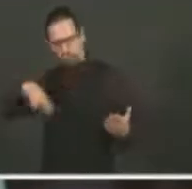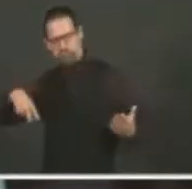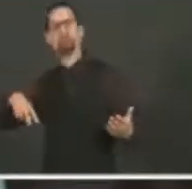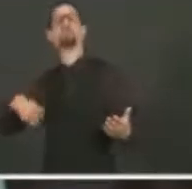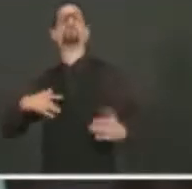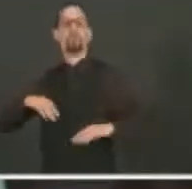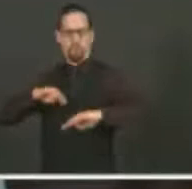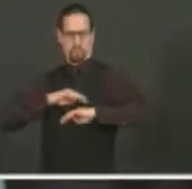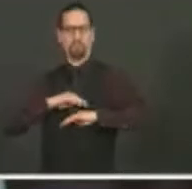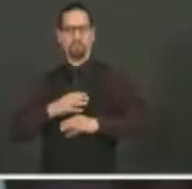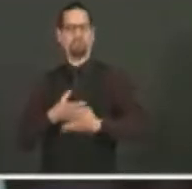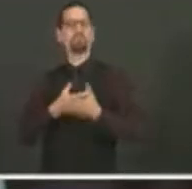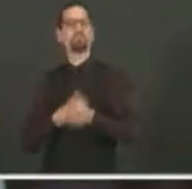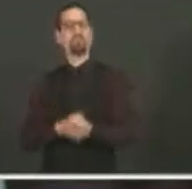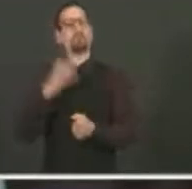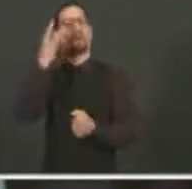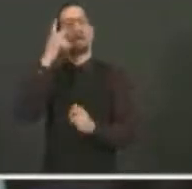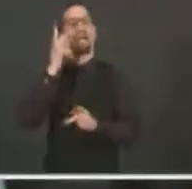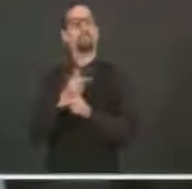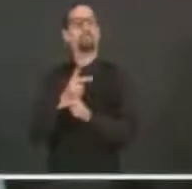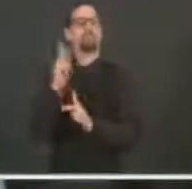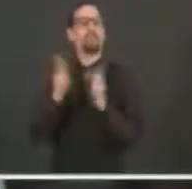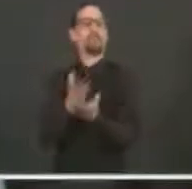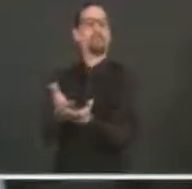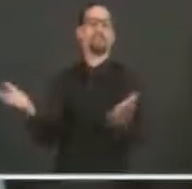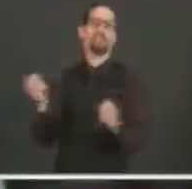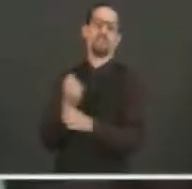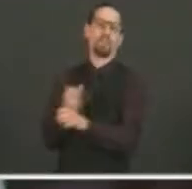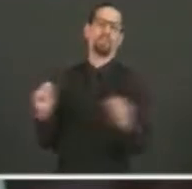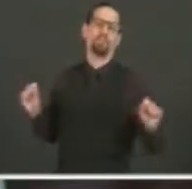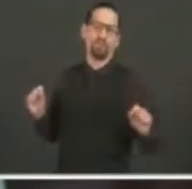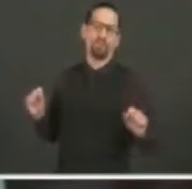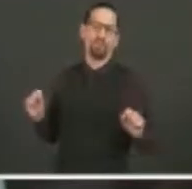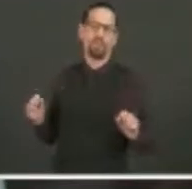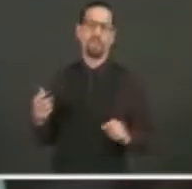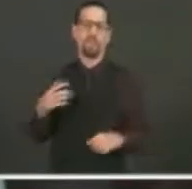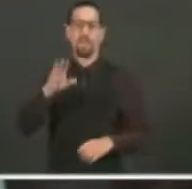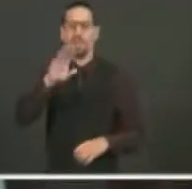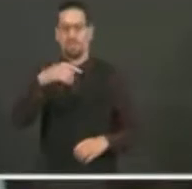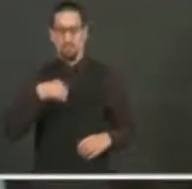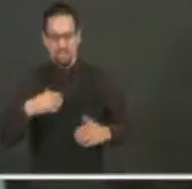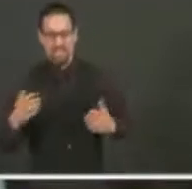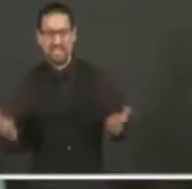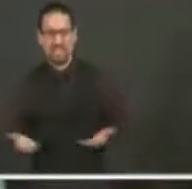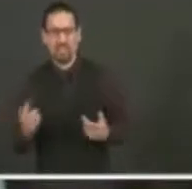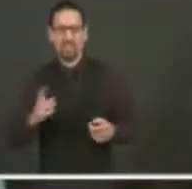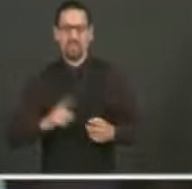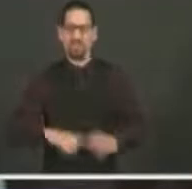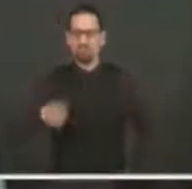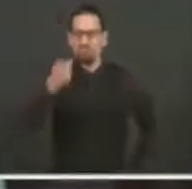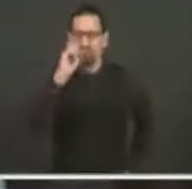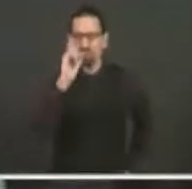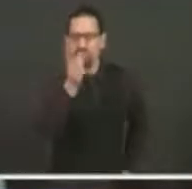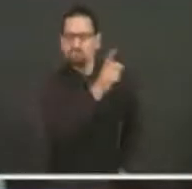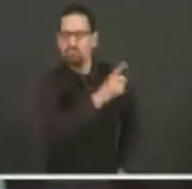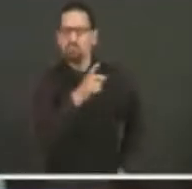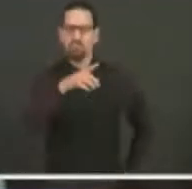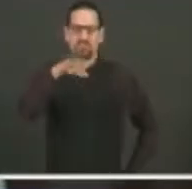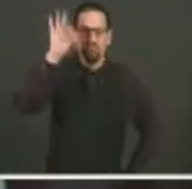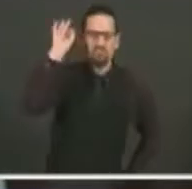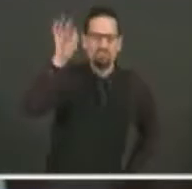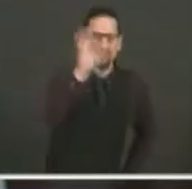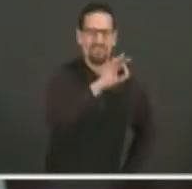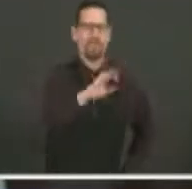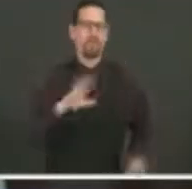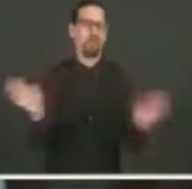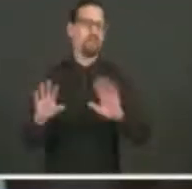want to say we're here to help. We're not here to be heavy-handed with enforcement. We're here to help. We want everyone to